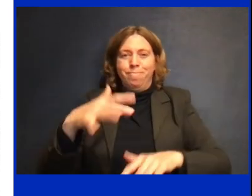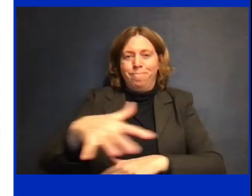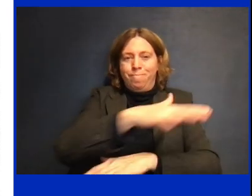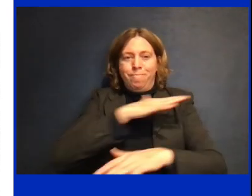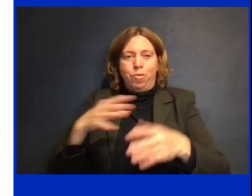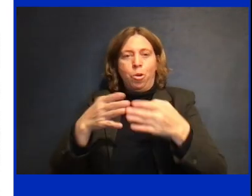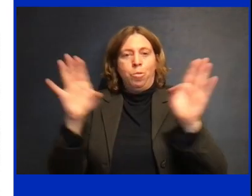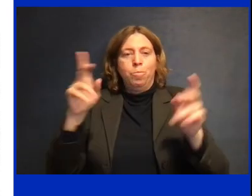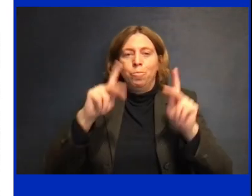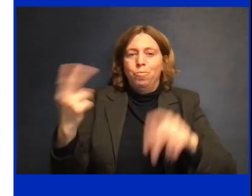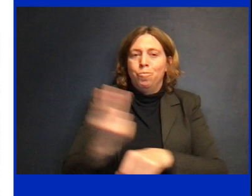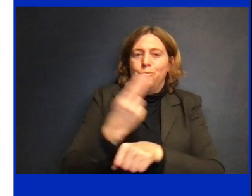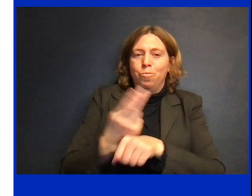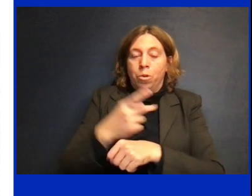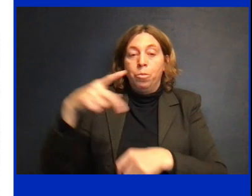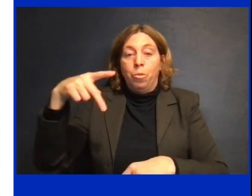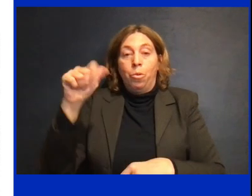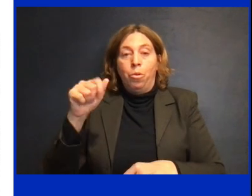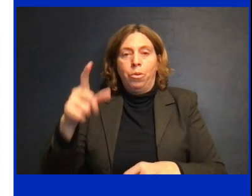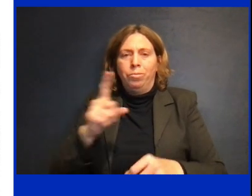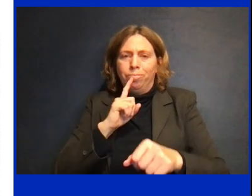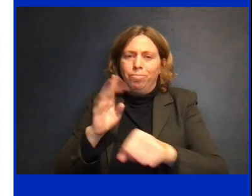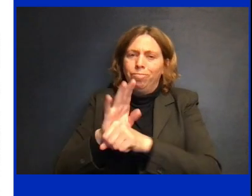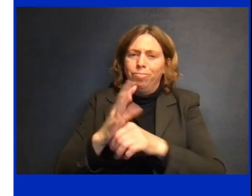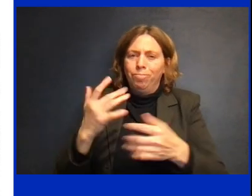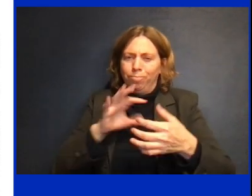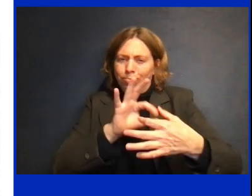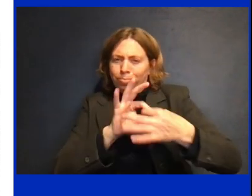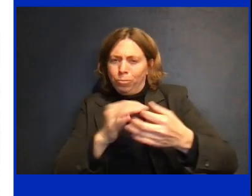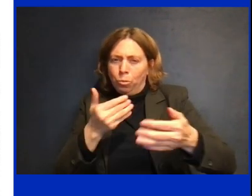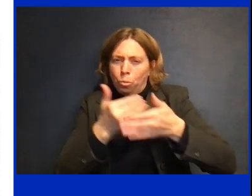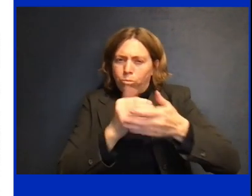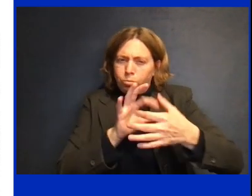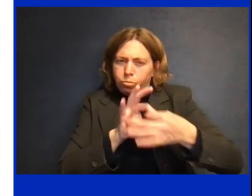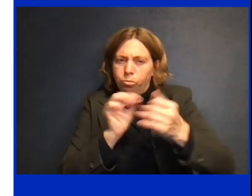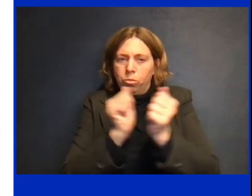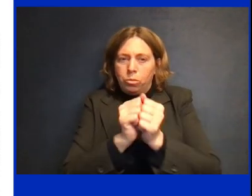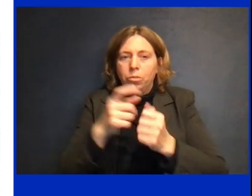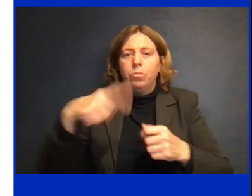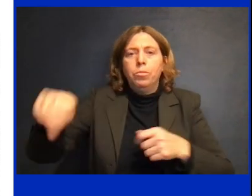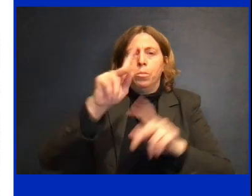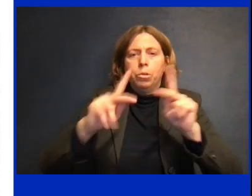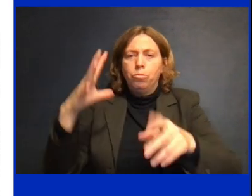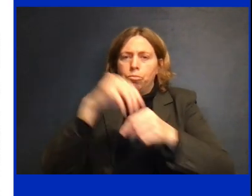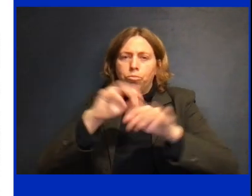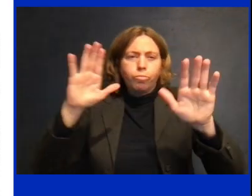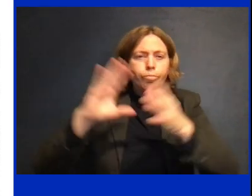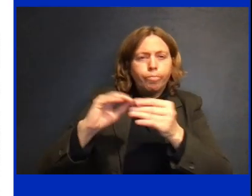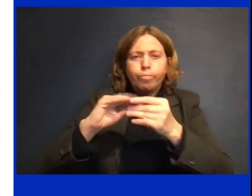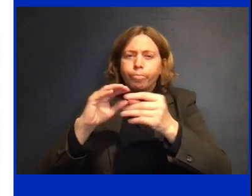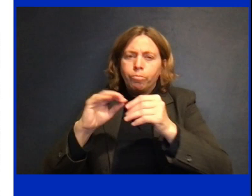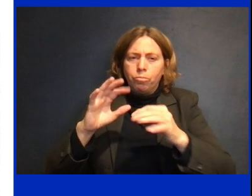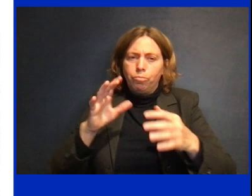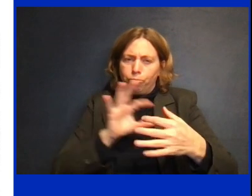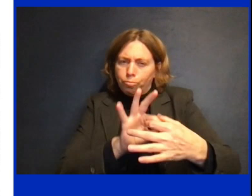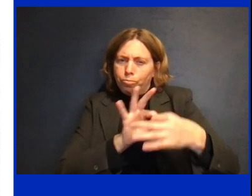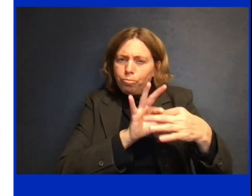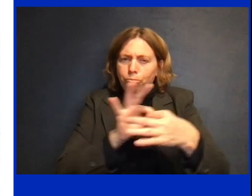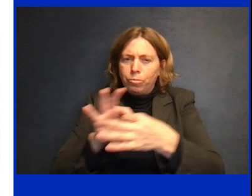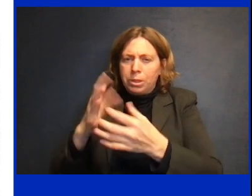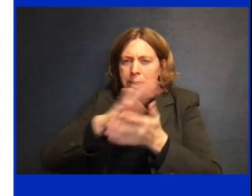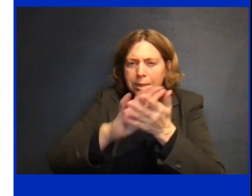The Port Authority is committed to collaborating closely with community stakeholders on the design and operation of the open